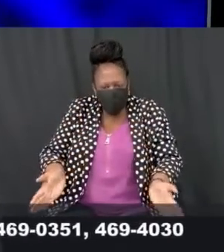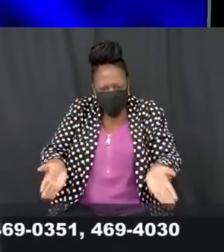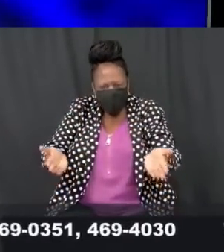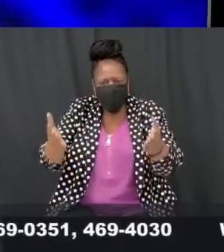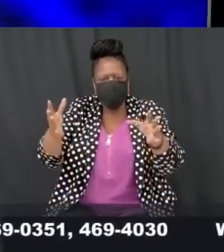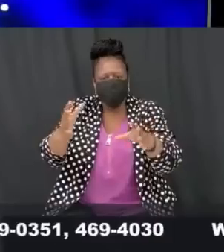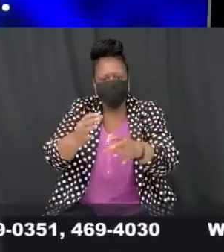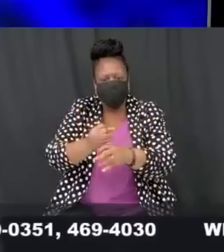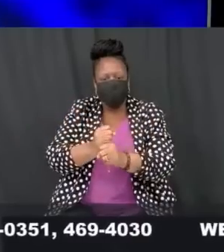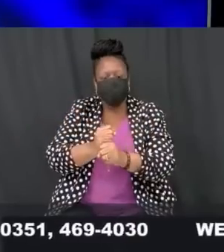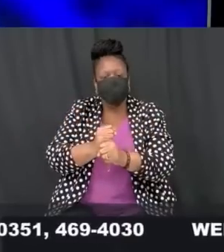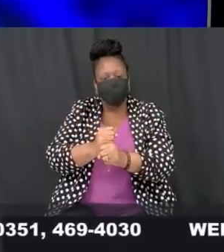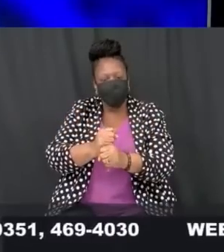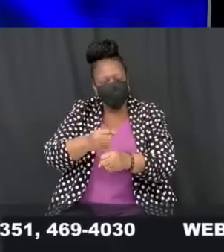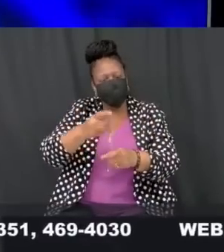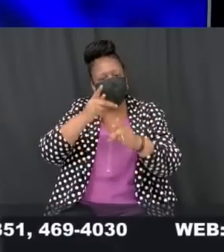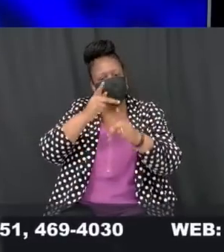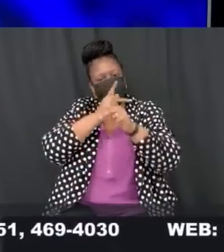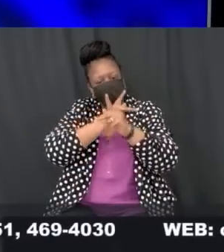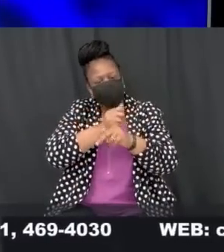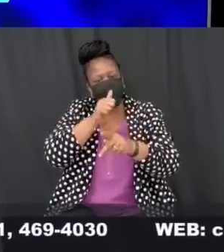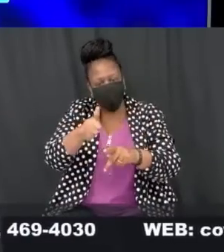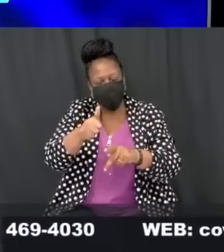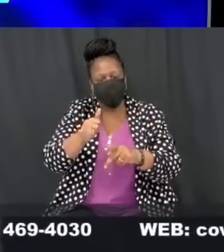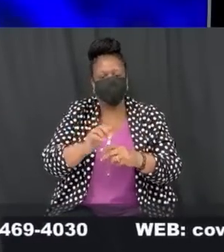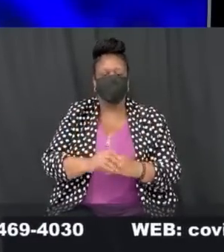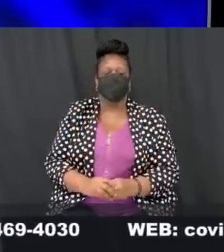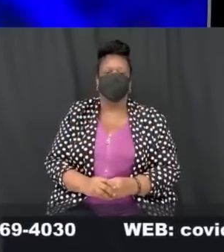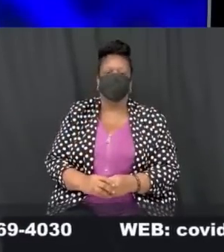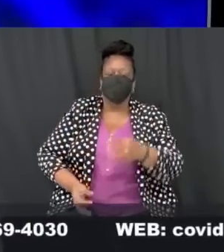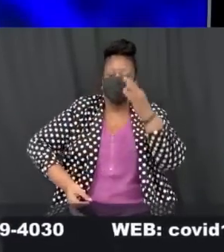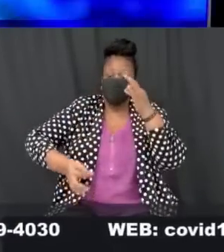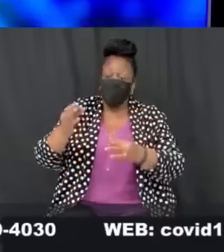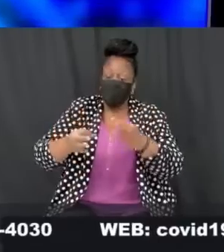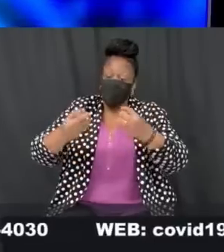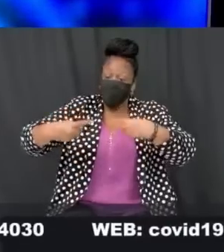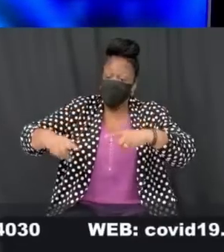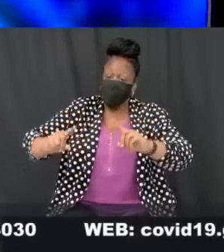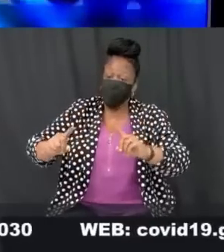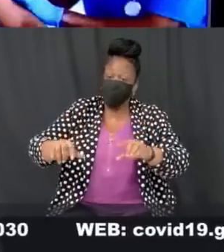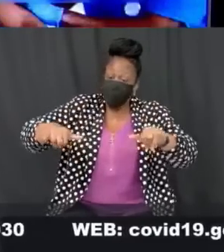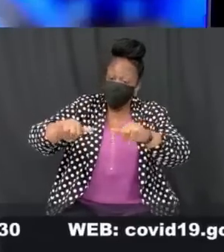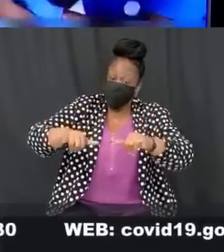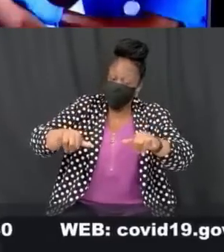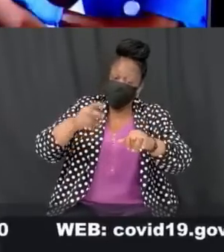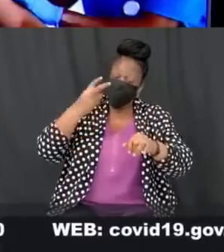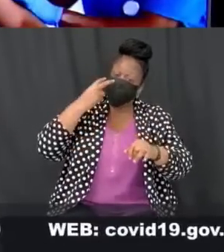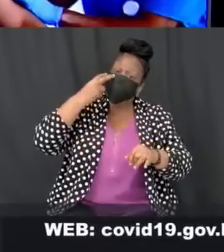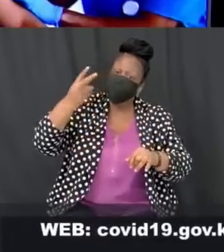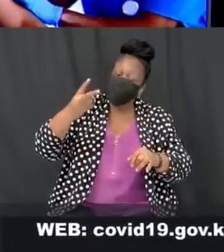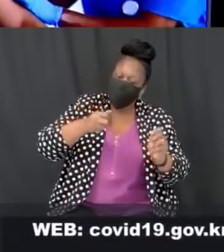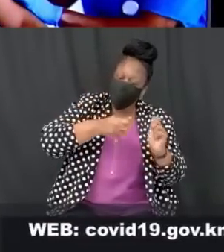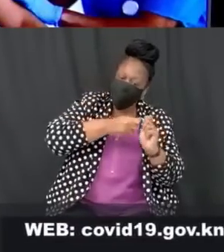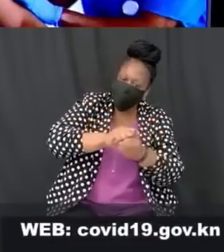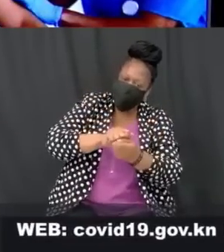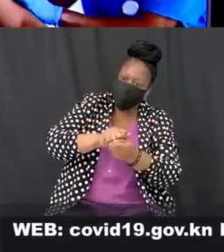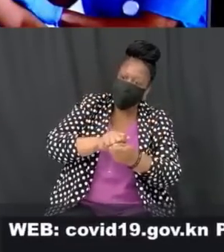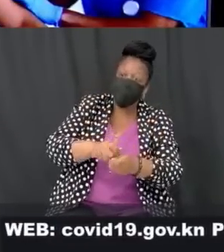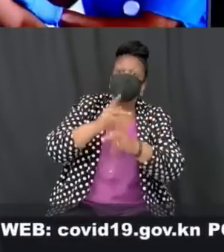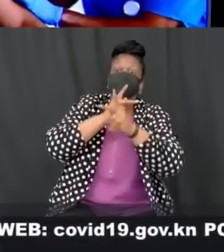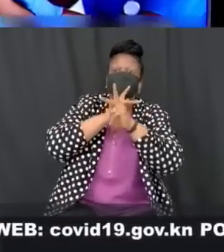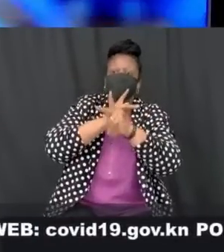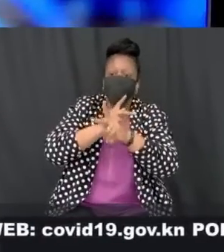us, we go to the CPL, we go at our risk, and we have to protect ourselves and